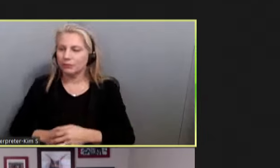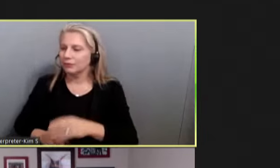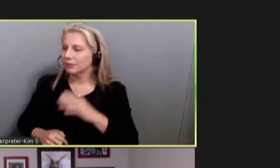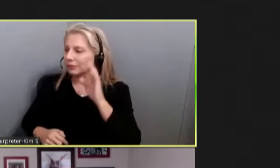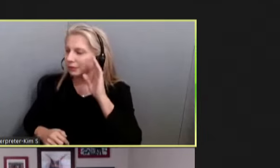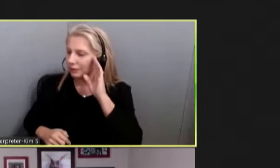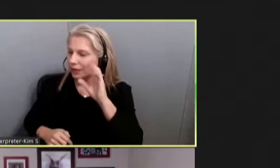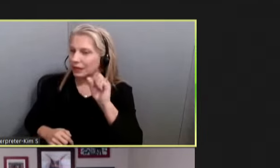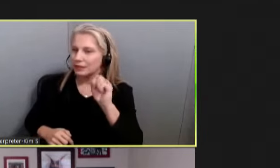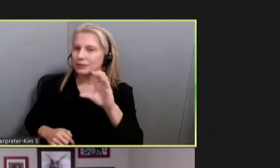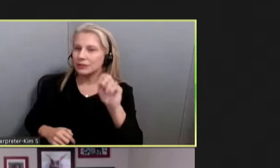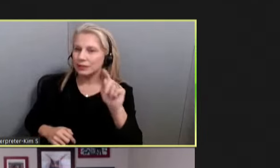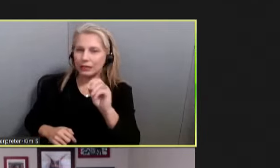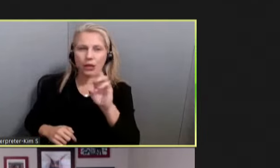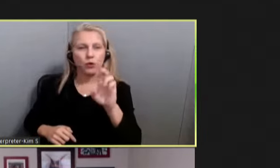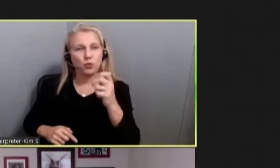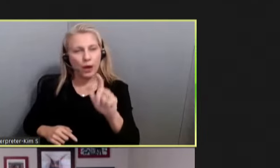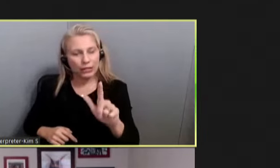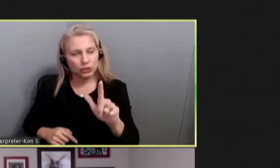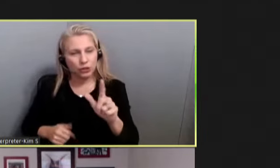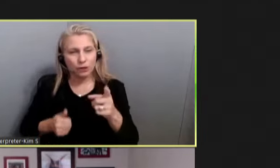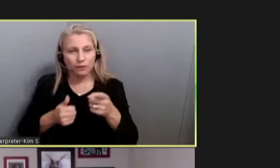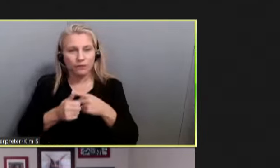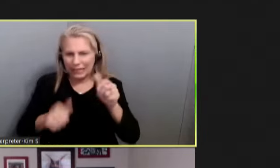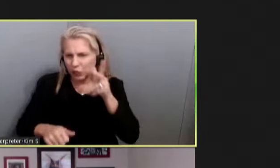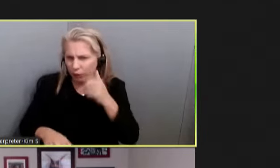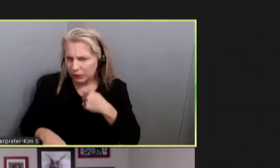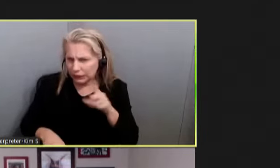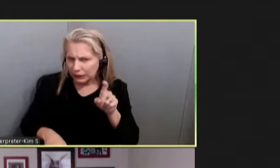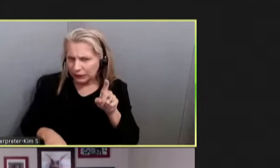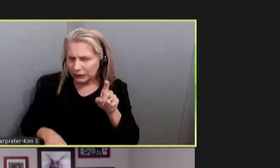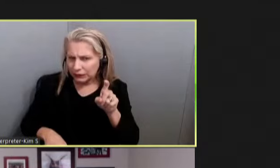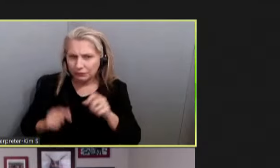Scott and Rachel, first of all, can you hear me?